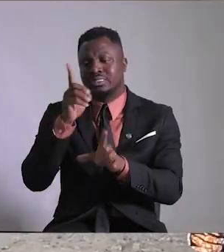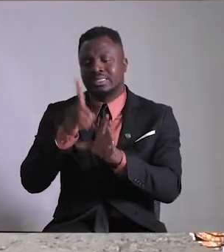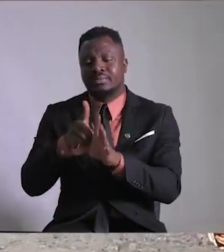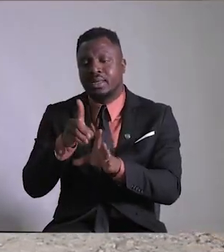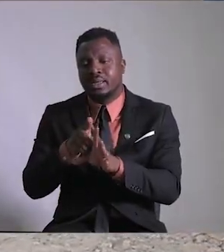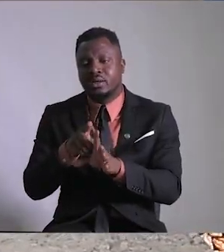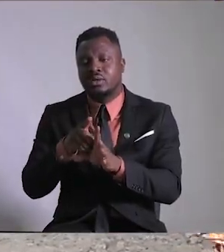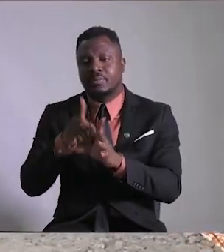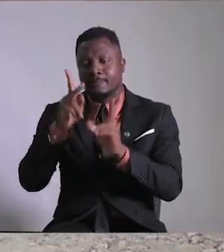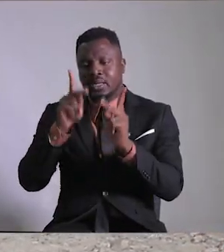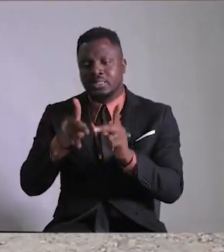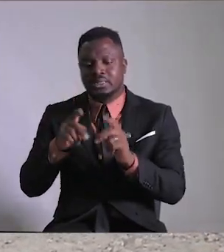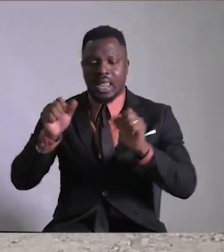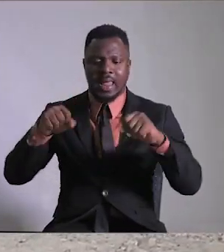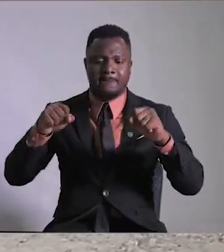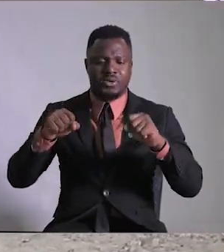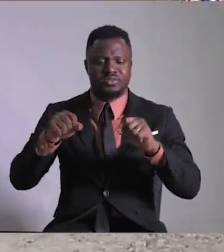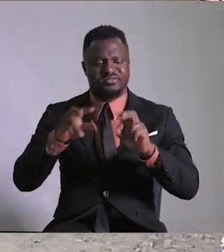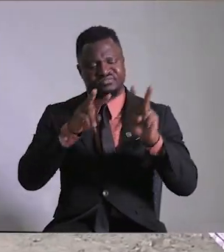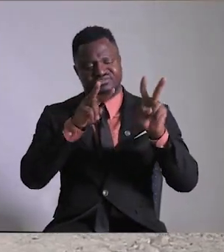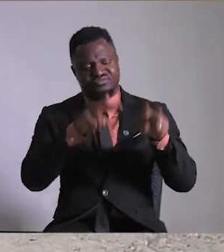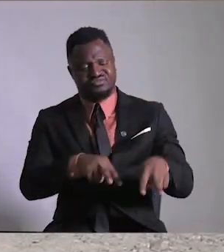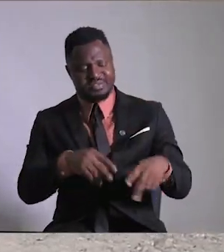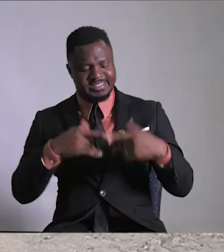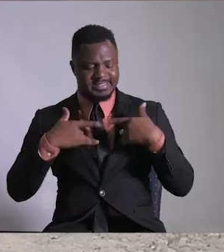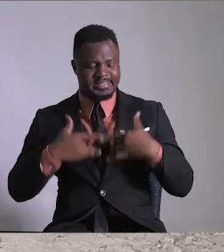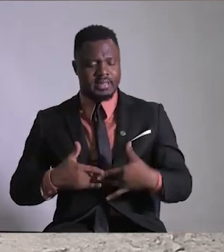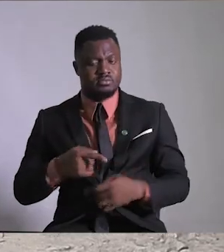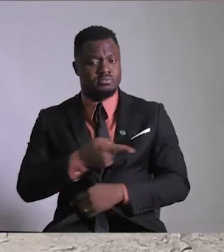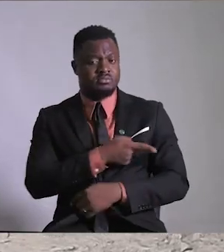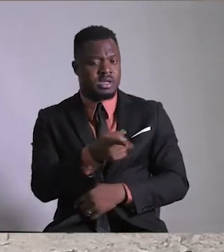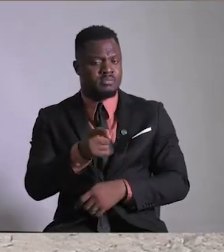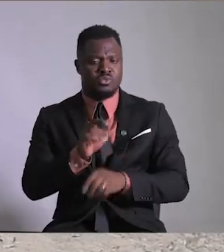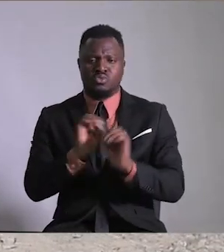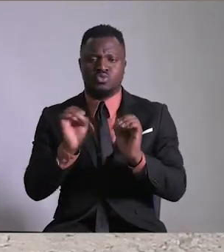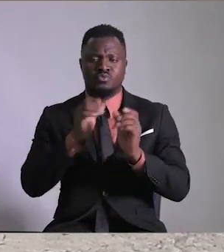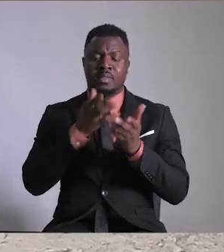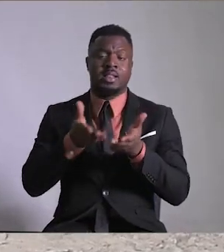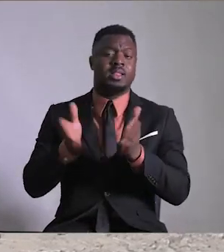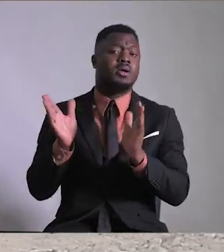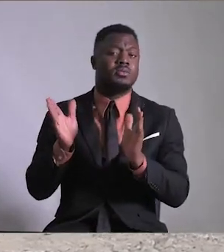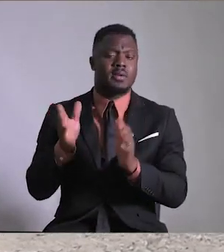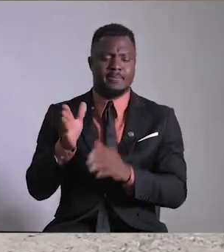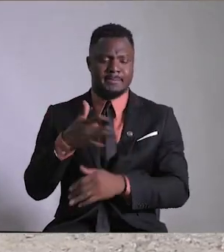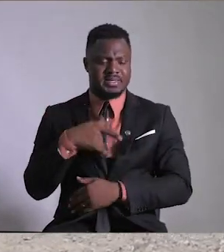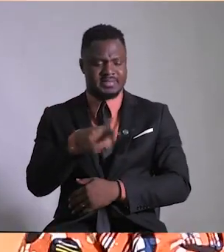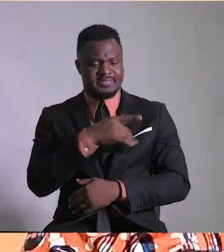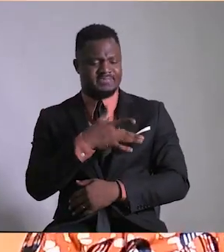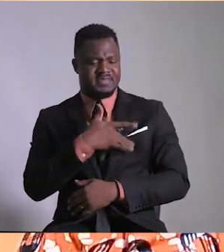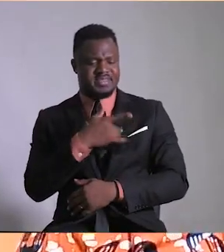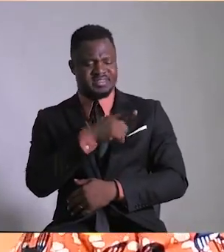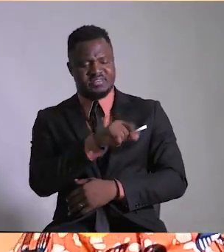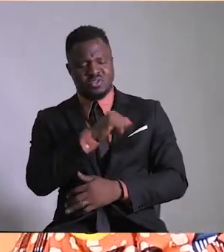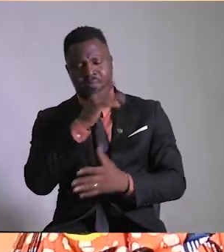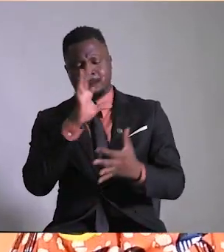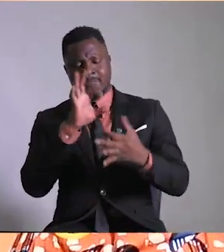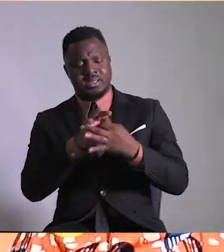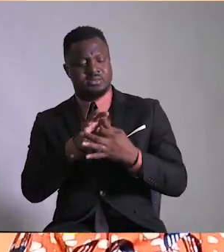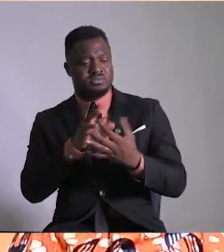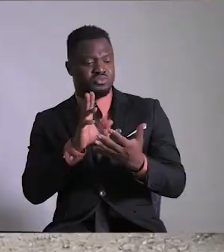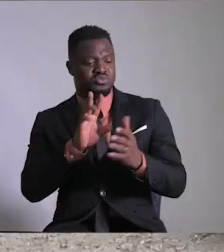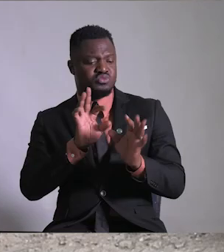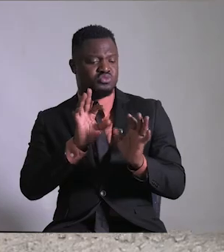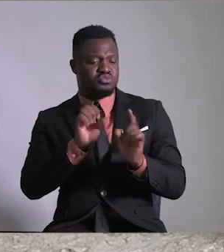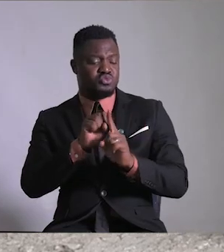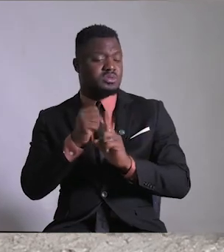not able to discourage them or to make them feel like they are not part of the